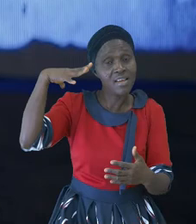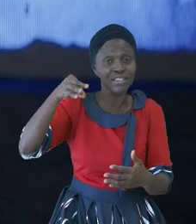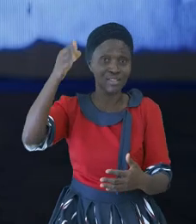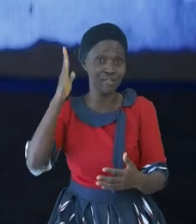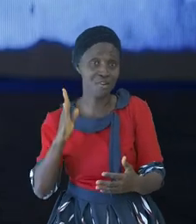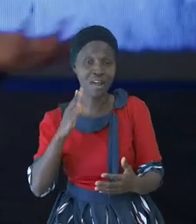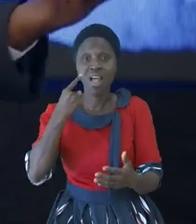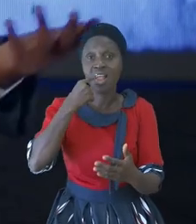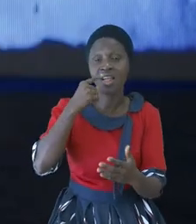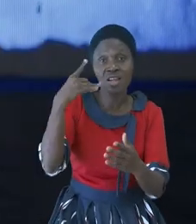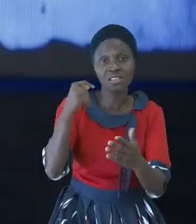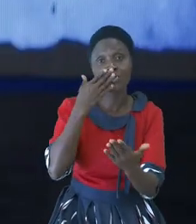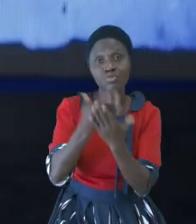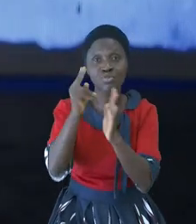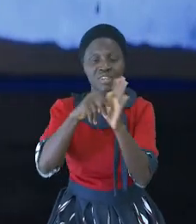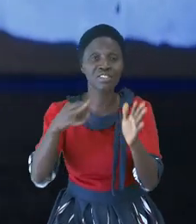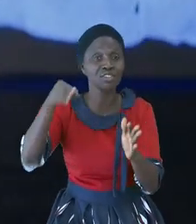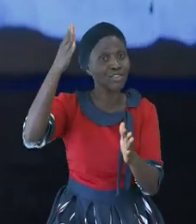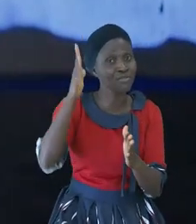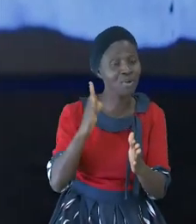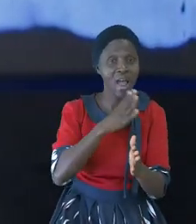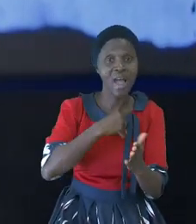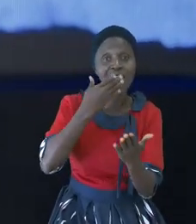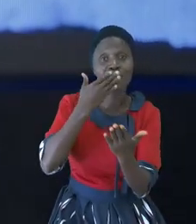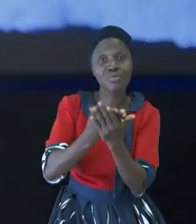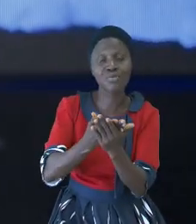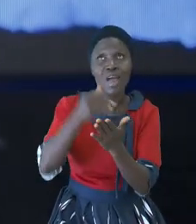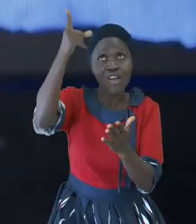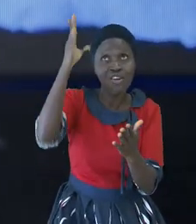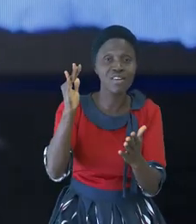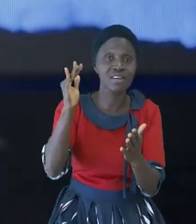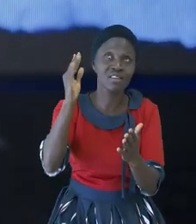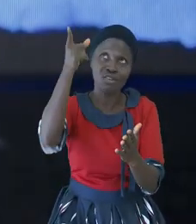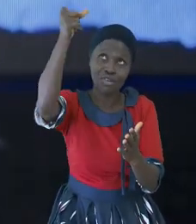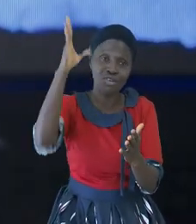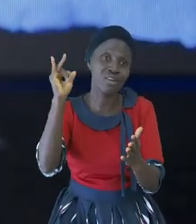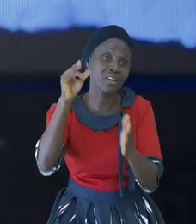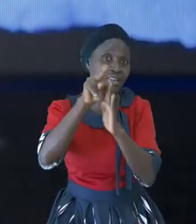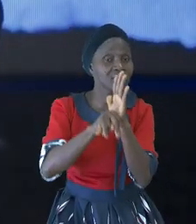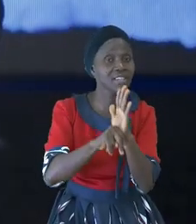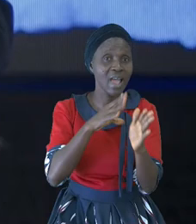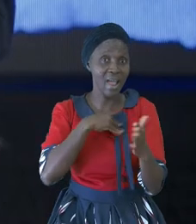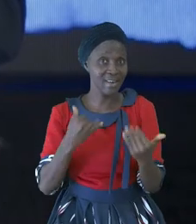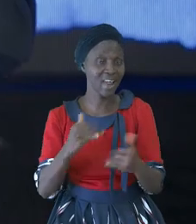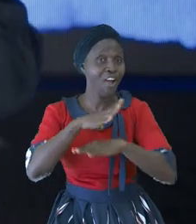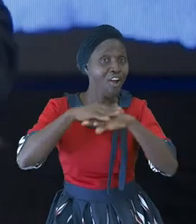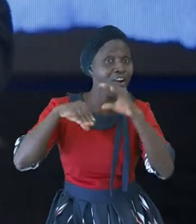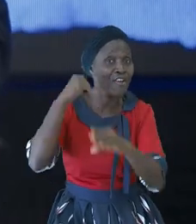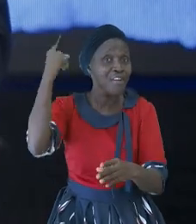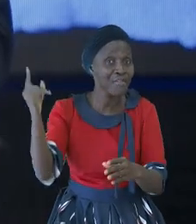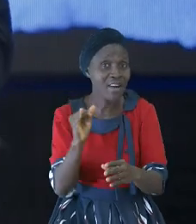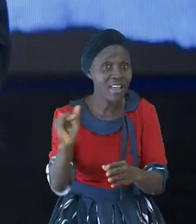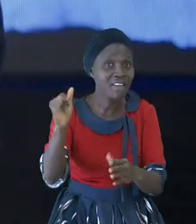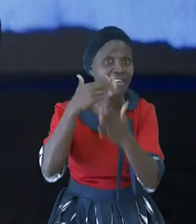goodness of God, had tasted the godliness that God brings, and then now he is comforted, and forever and